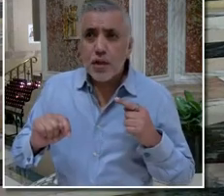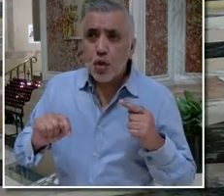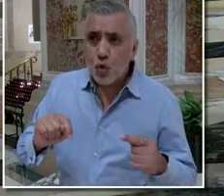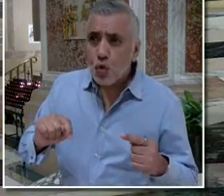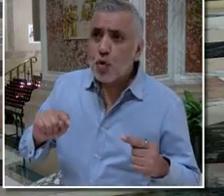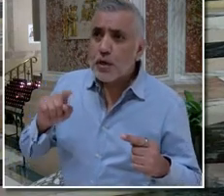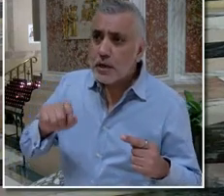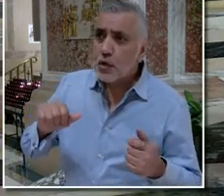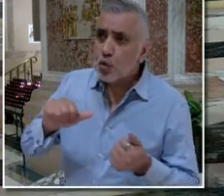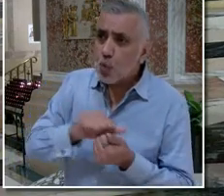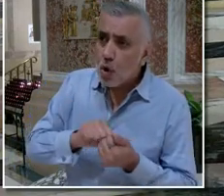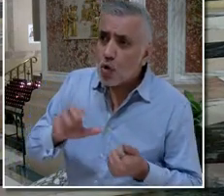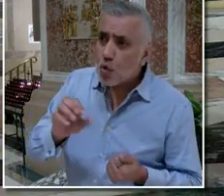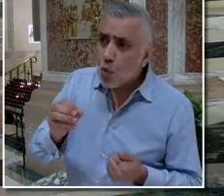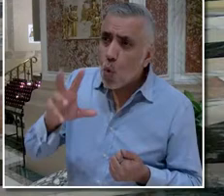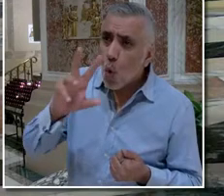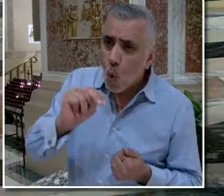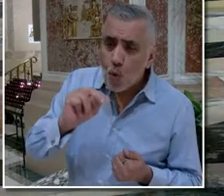one another's feet.